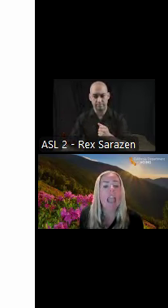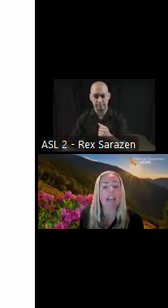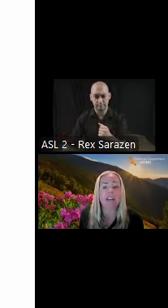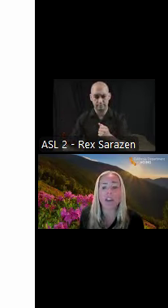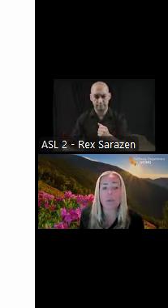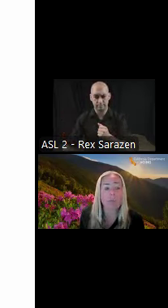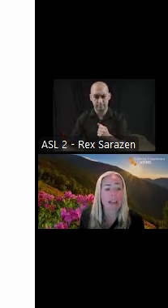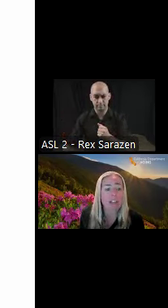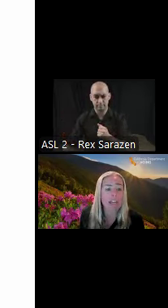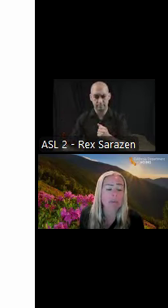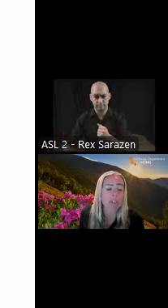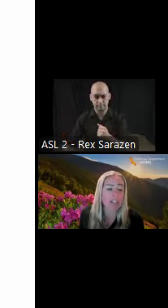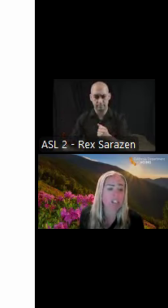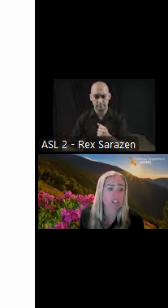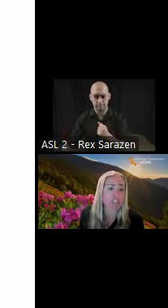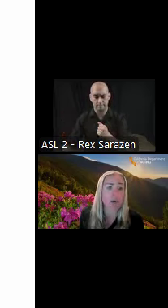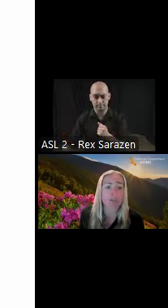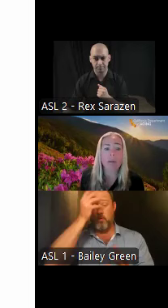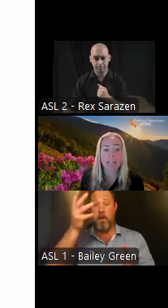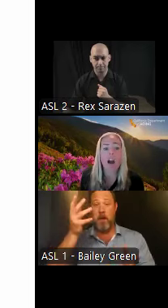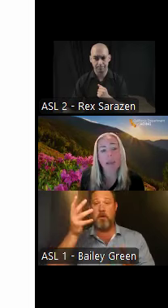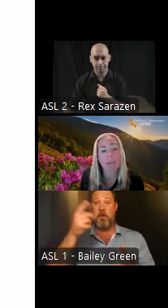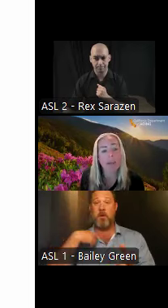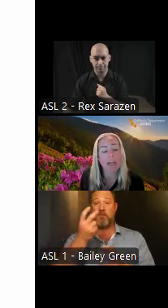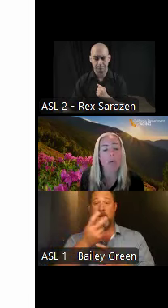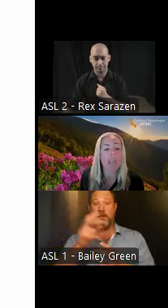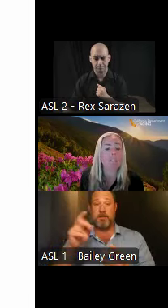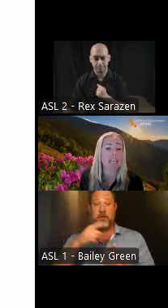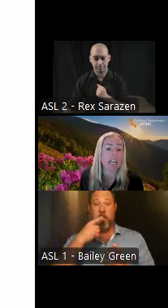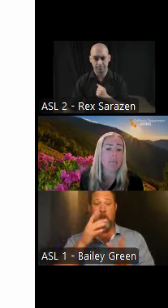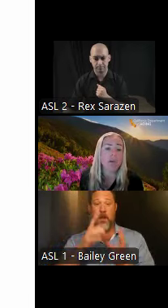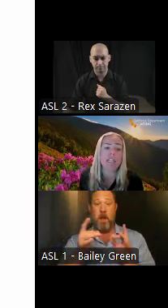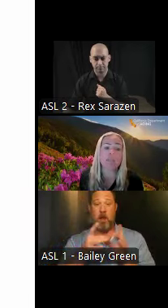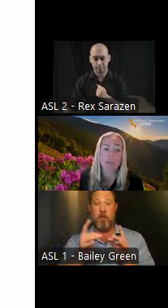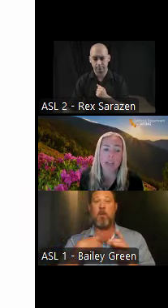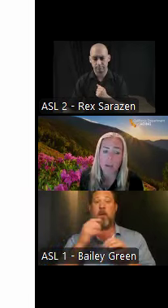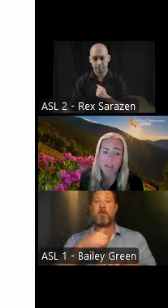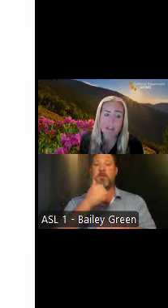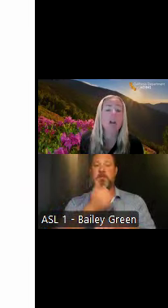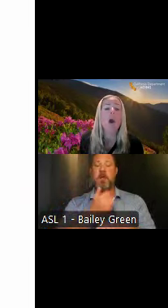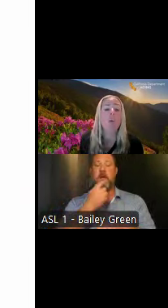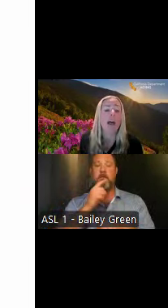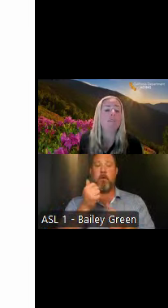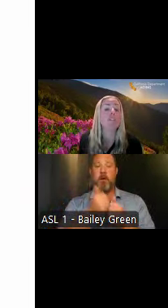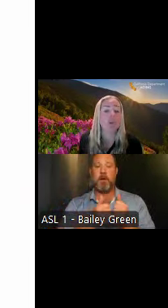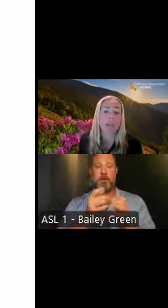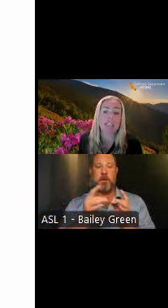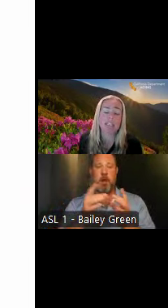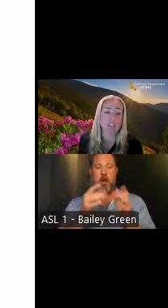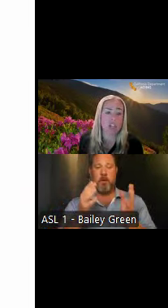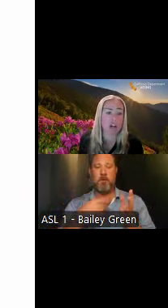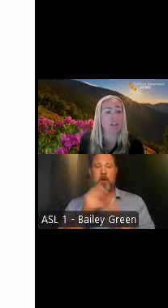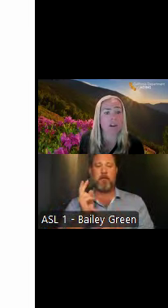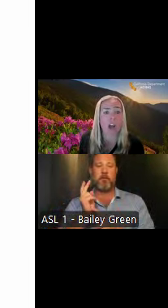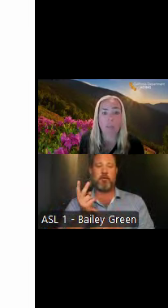engage@aging.ca.gov. And a friendly reminder, as we transition into our public comment period, we have it set up so each public commenter will have 2